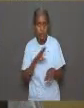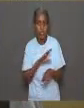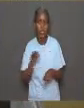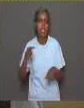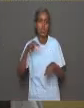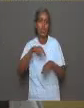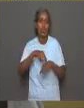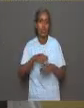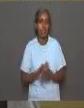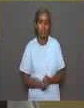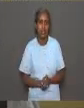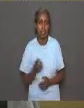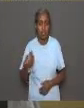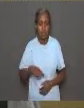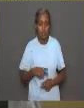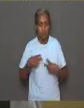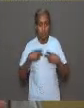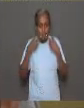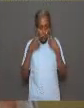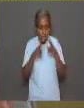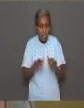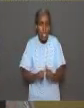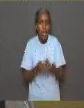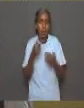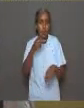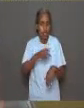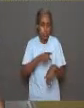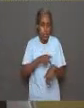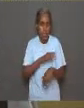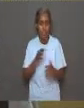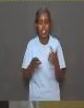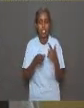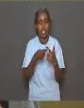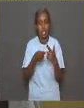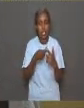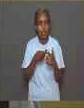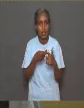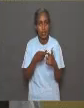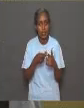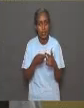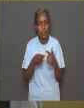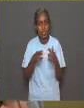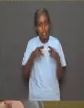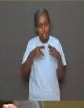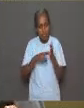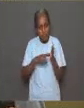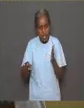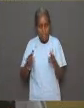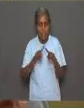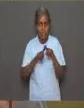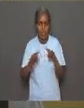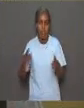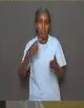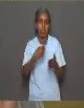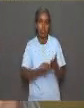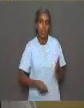variables and constants. We have seen how the period and range are affected